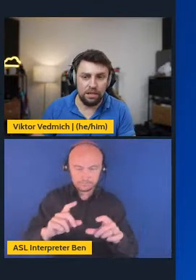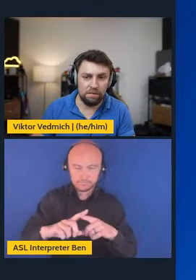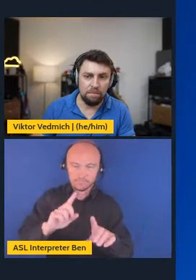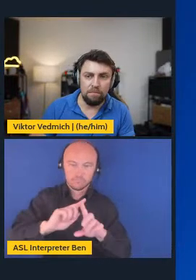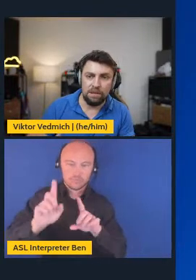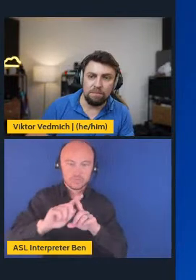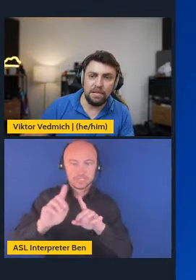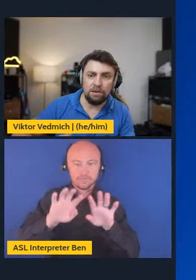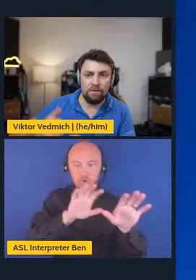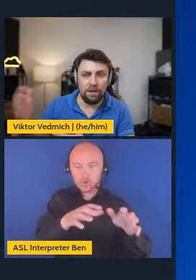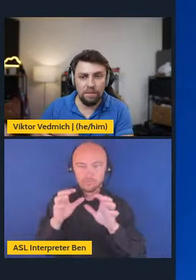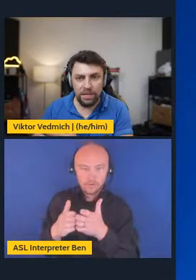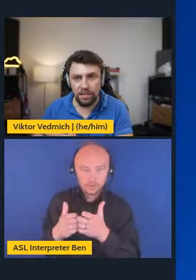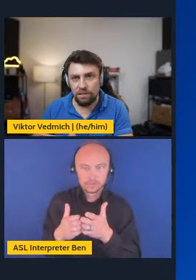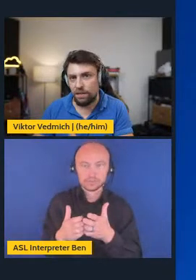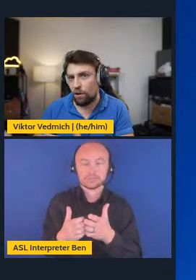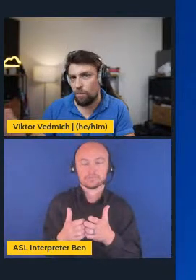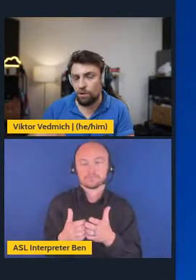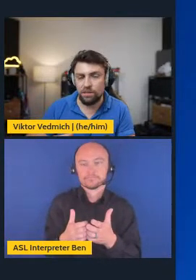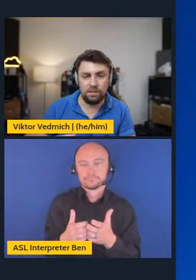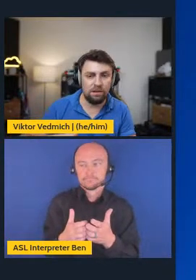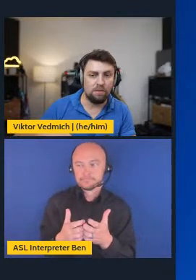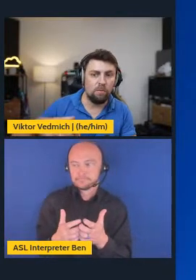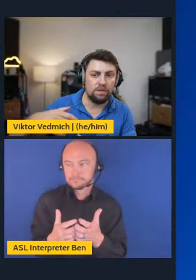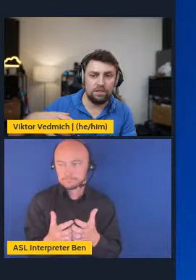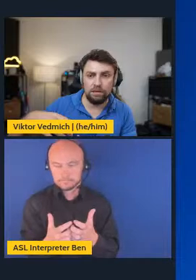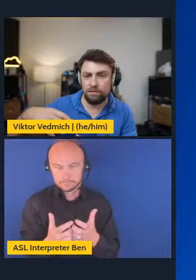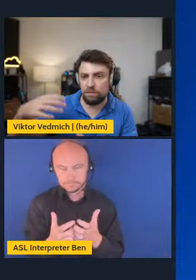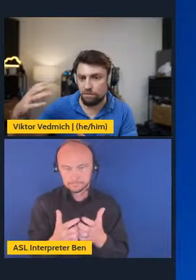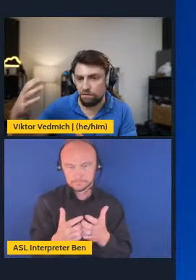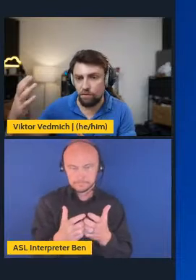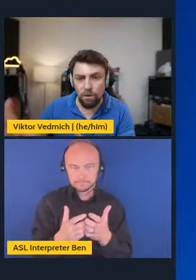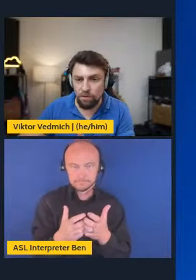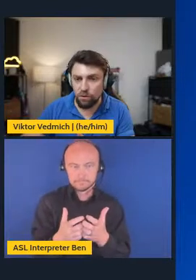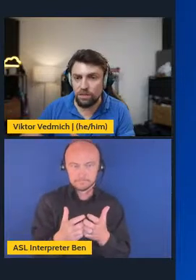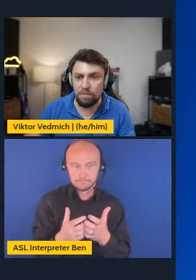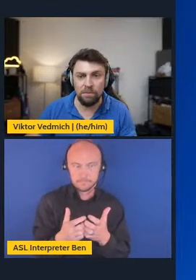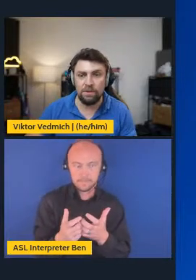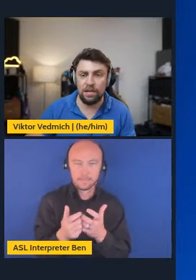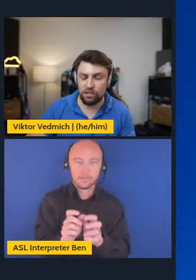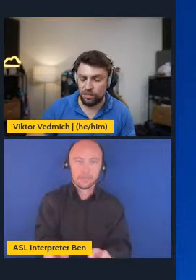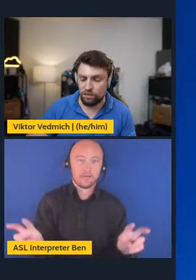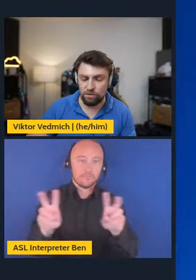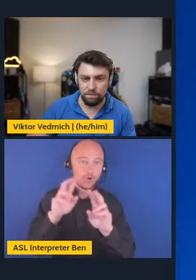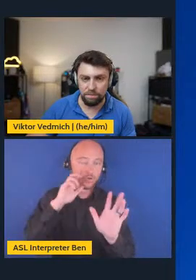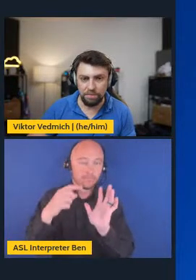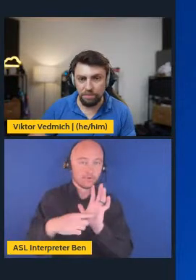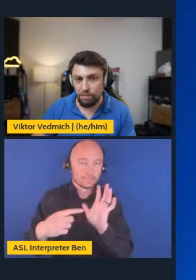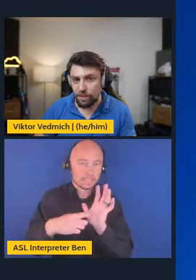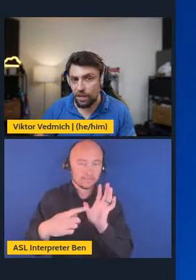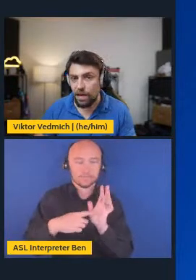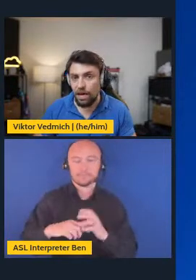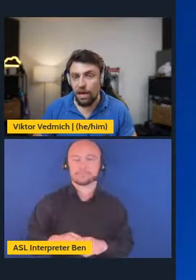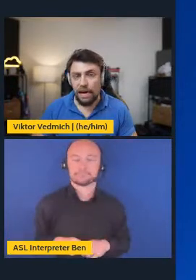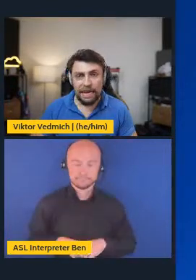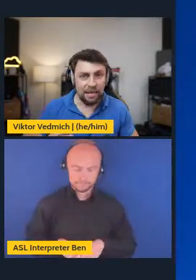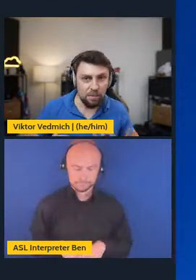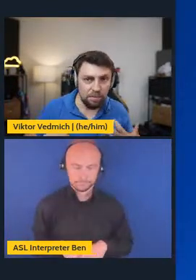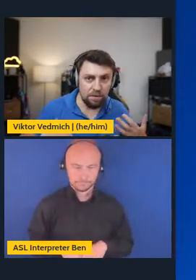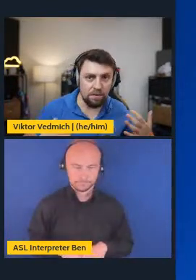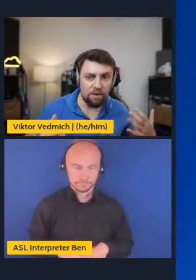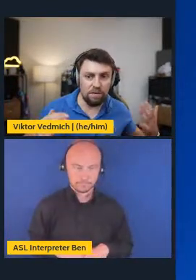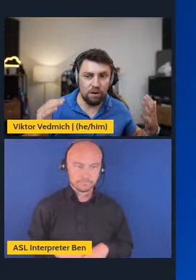like many of replicas, it's our pods, what's the volume, for example, in production, and so on.